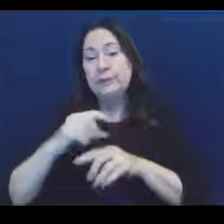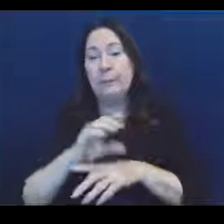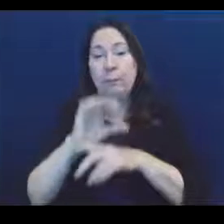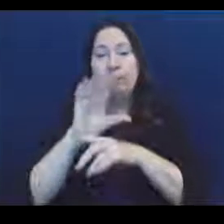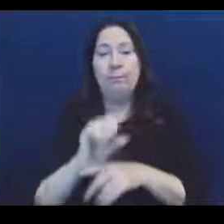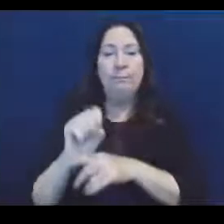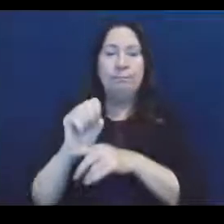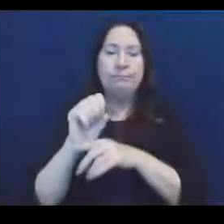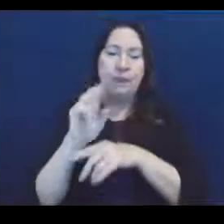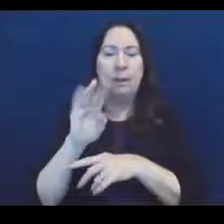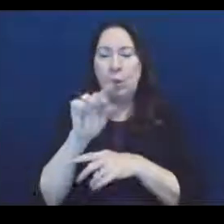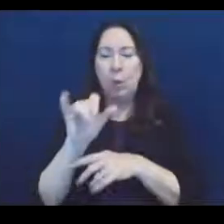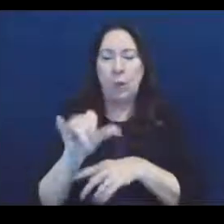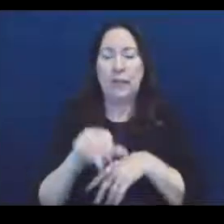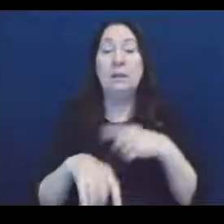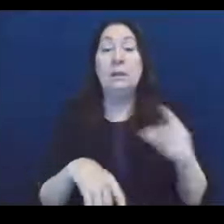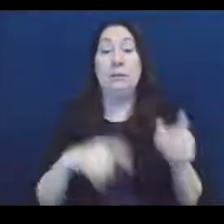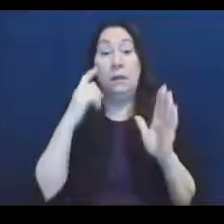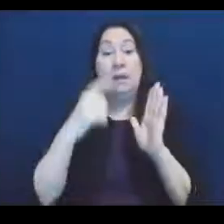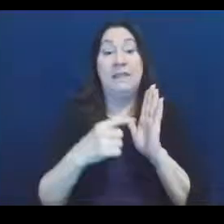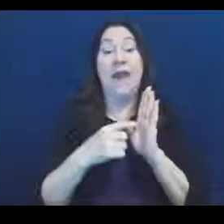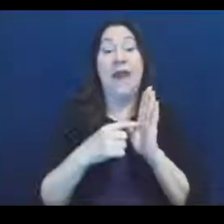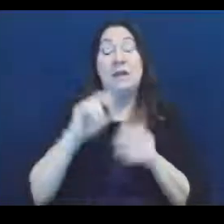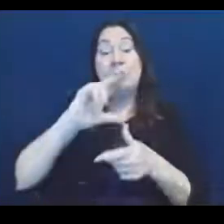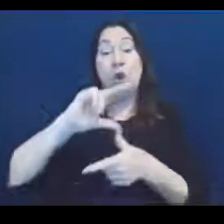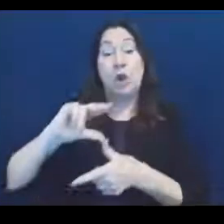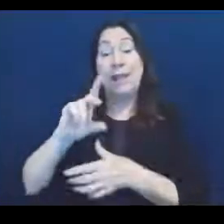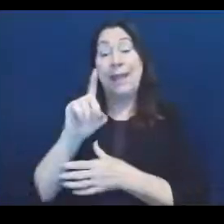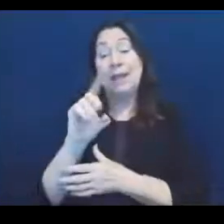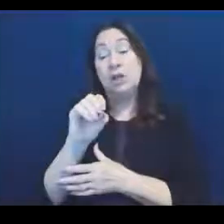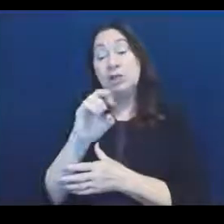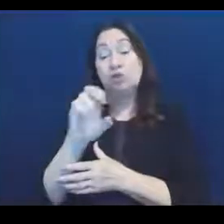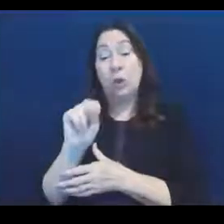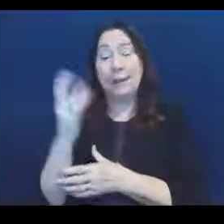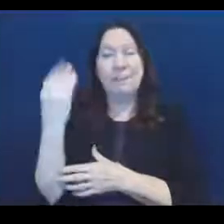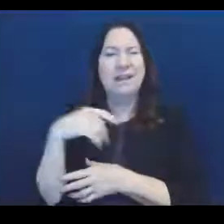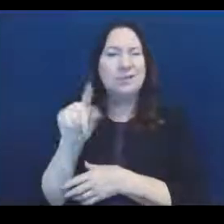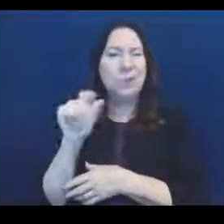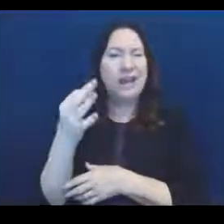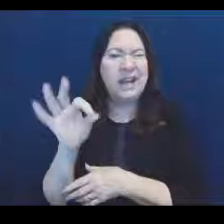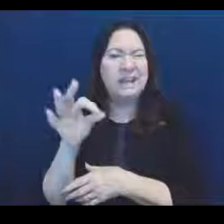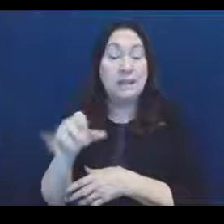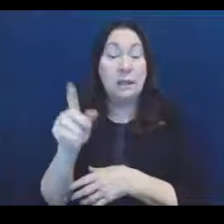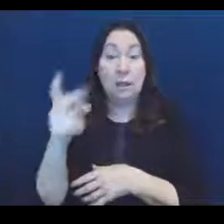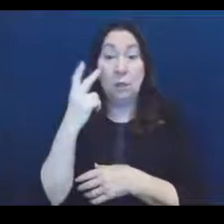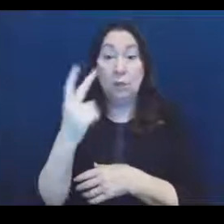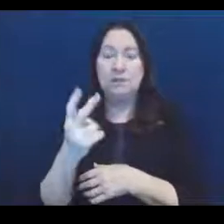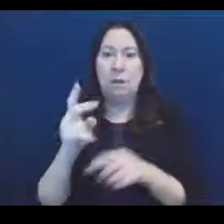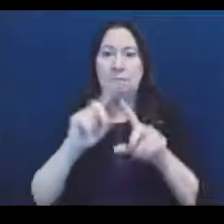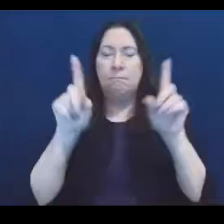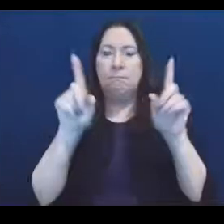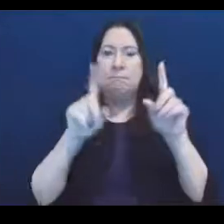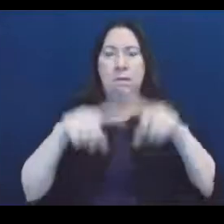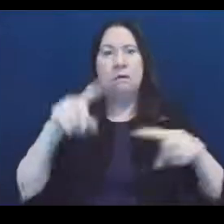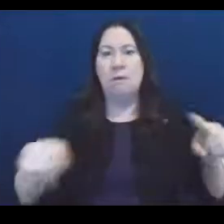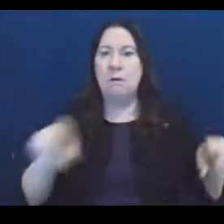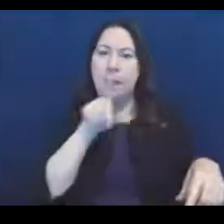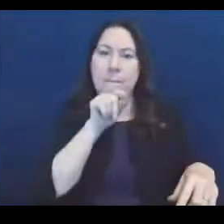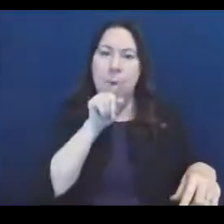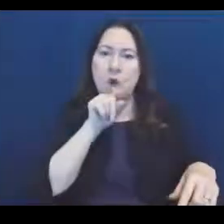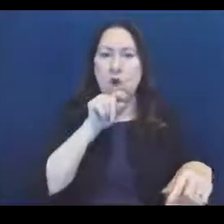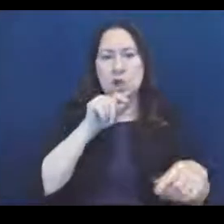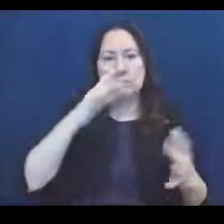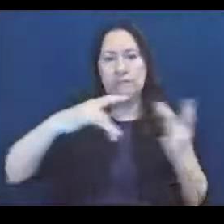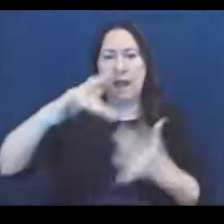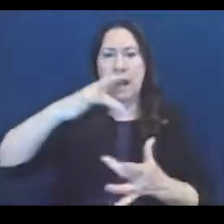case here, during the eye of Hurricane Dorian back in 2019, we saw multiple bird species flying around these buoys